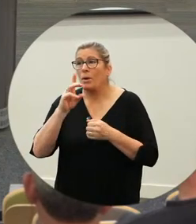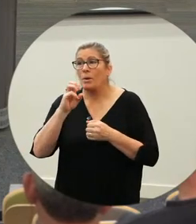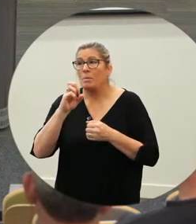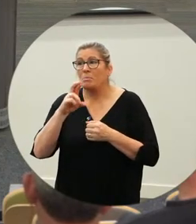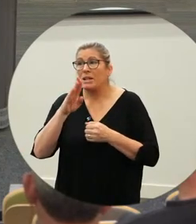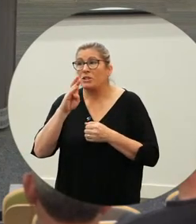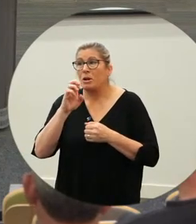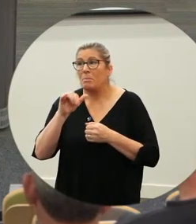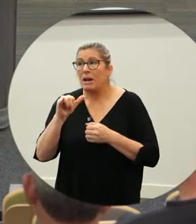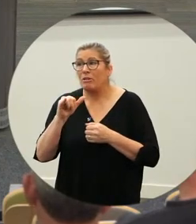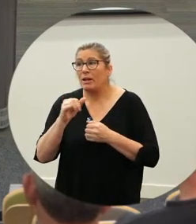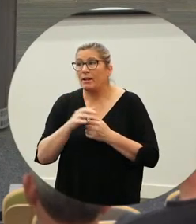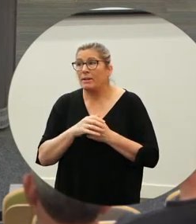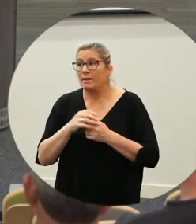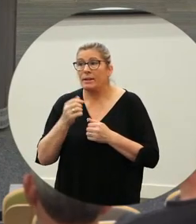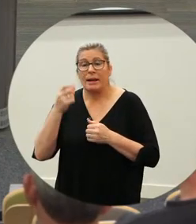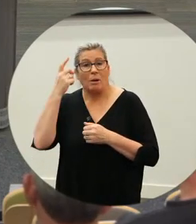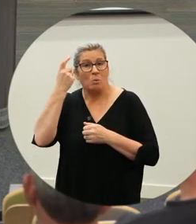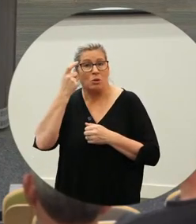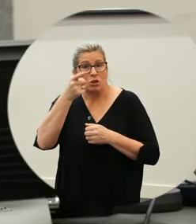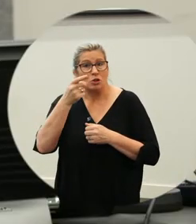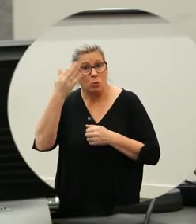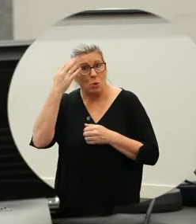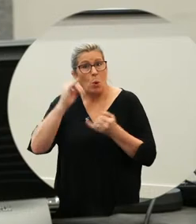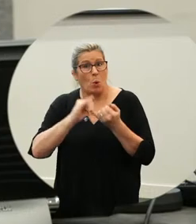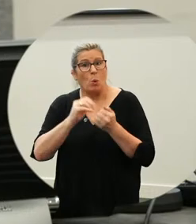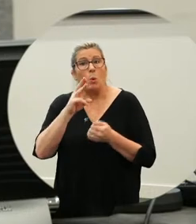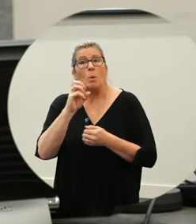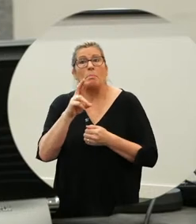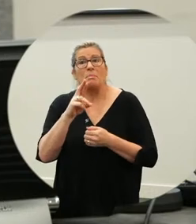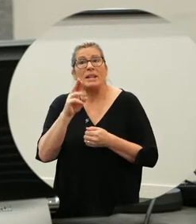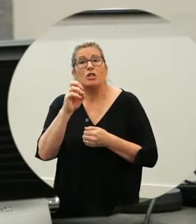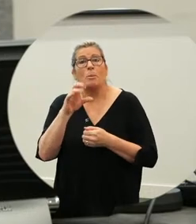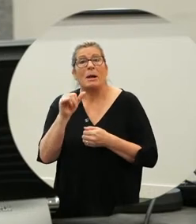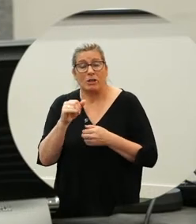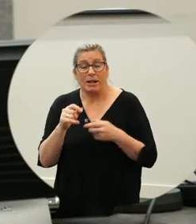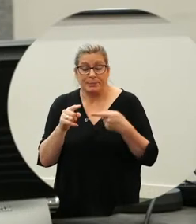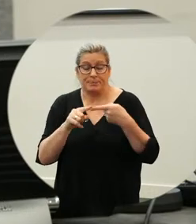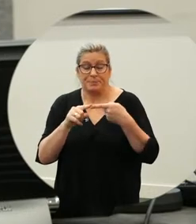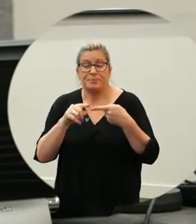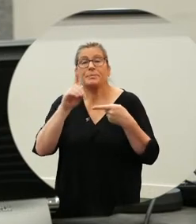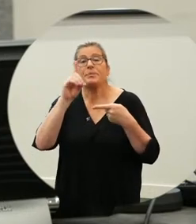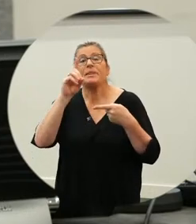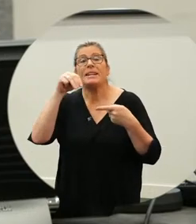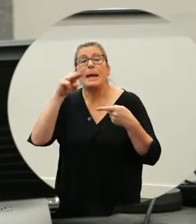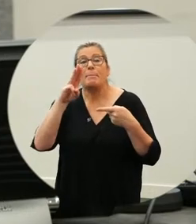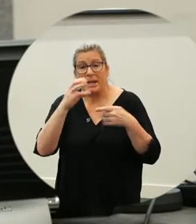him? Indeed. No, the DMP continued until